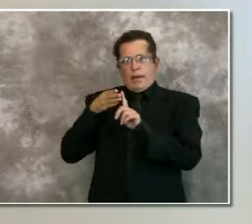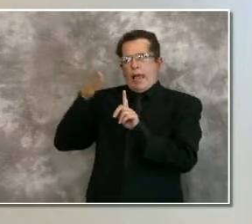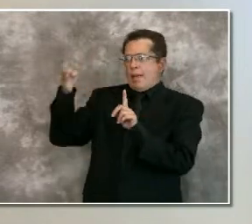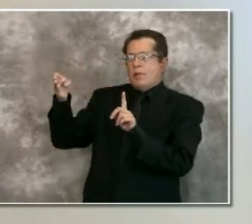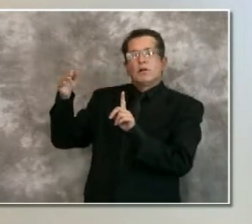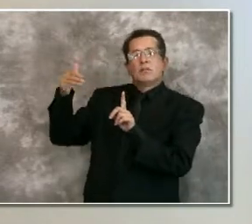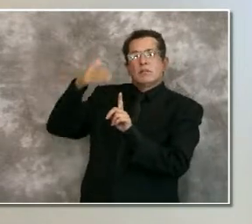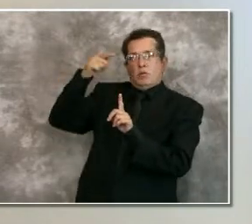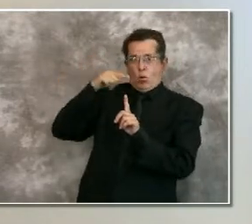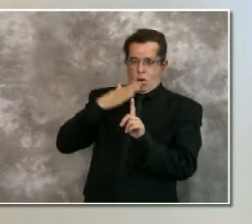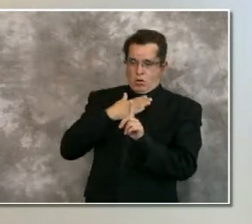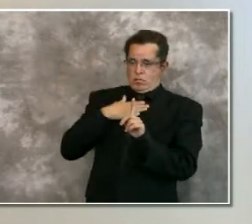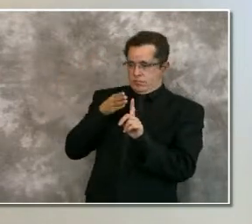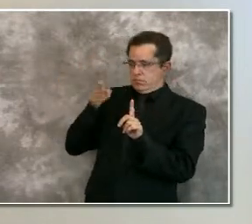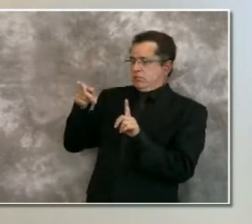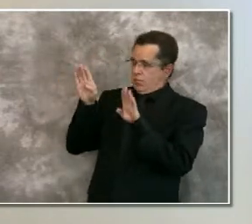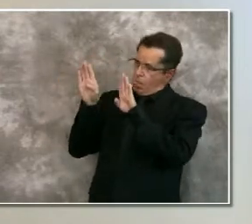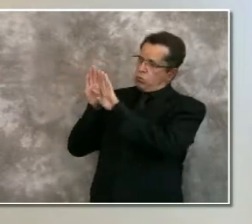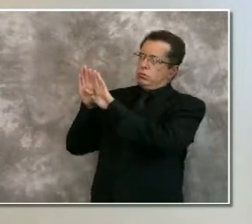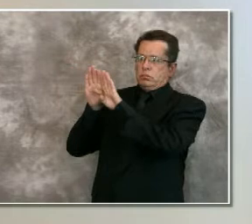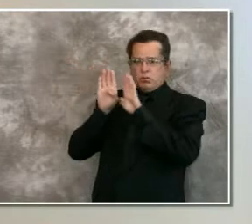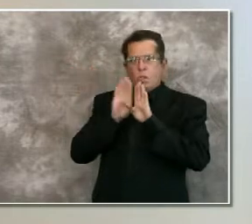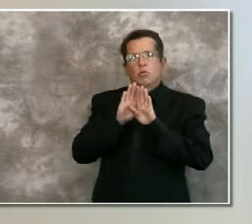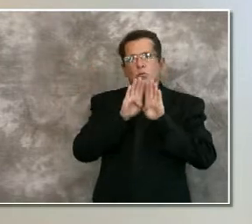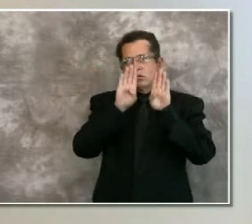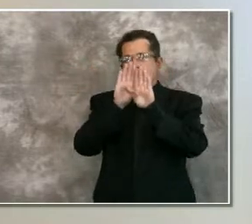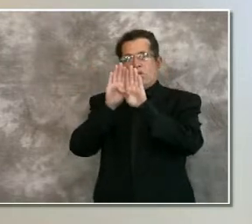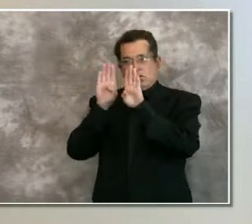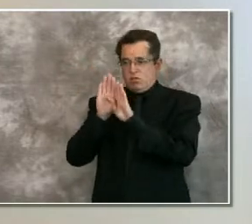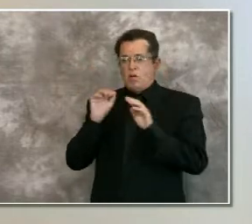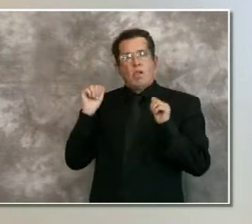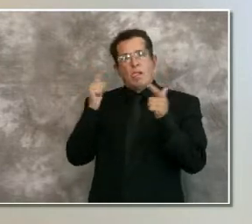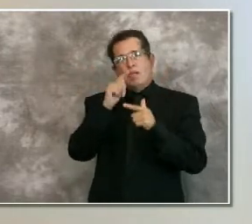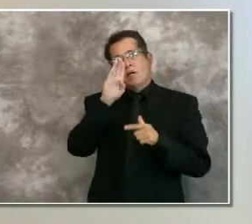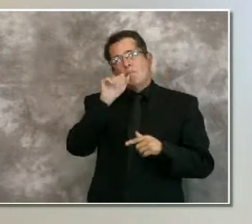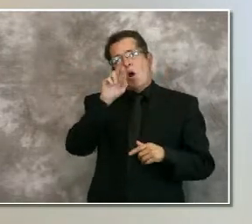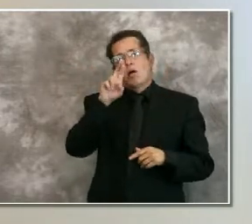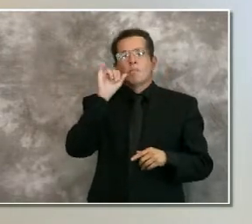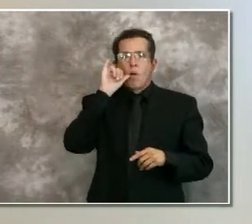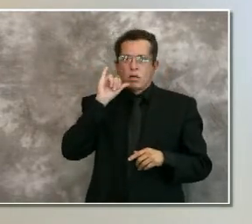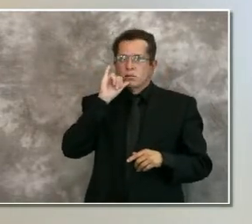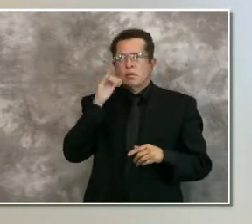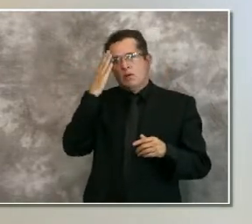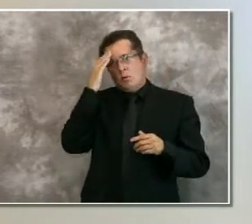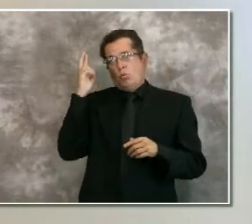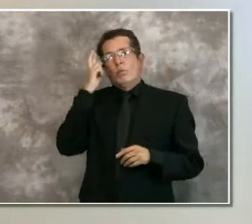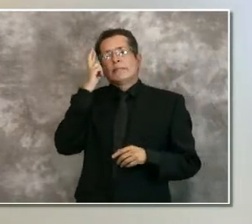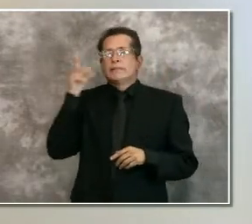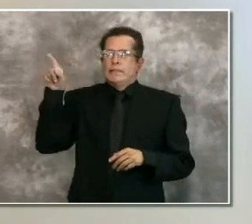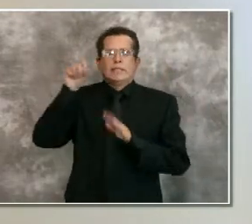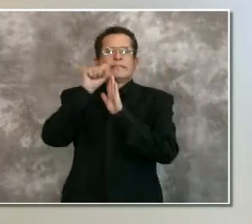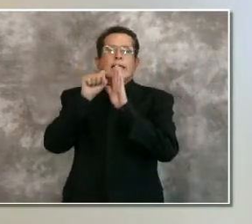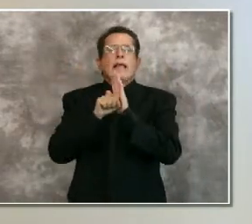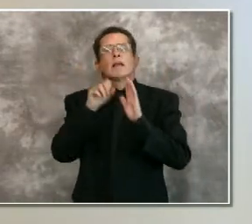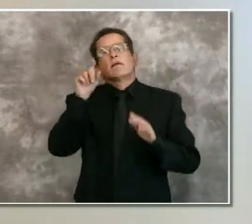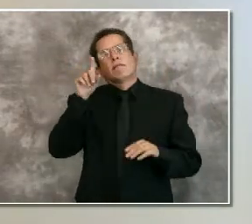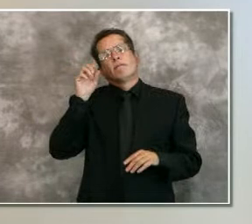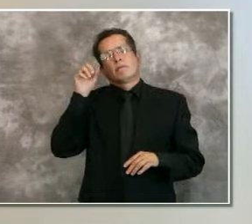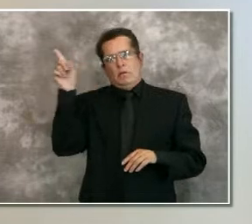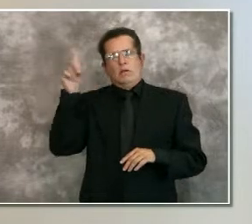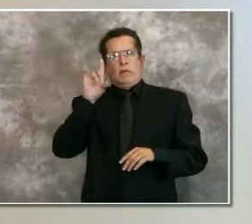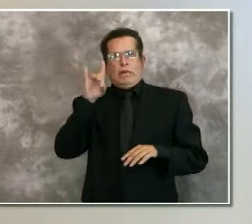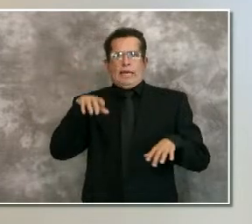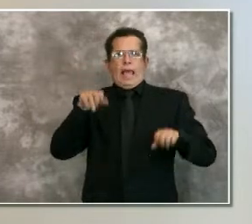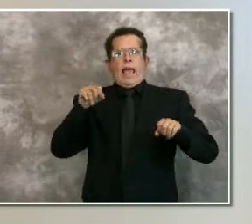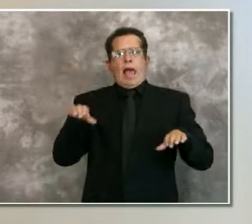counties to us. And the reason that the state of California took this step for counties, not San Diego, but for other